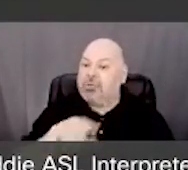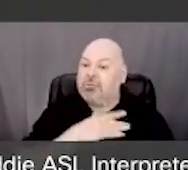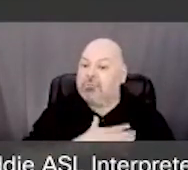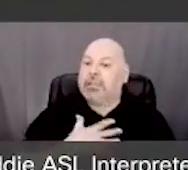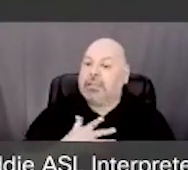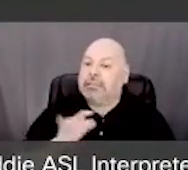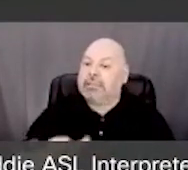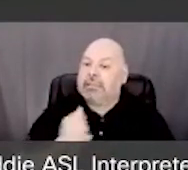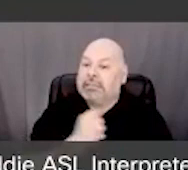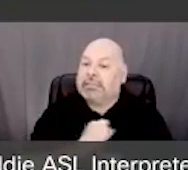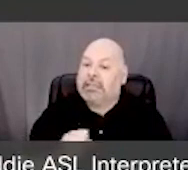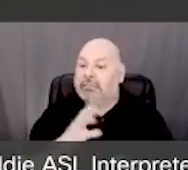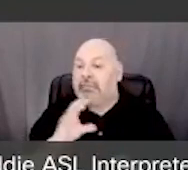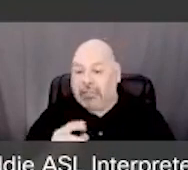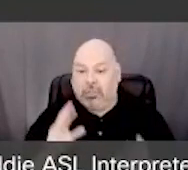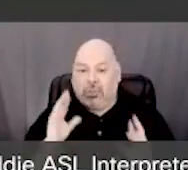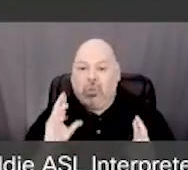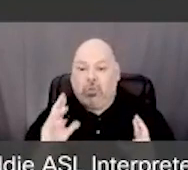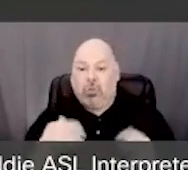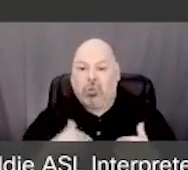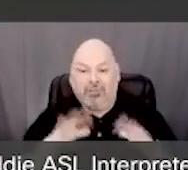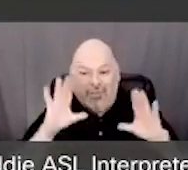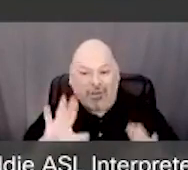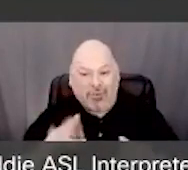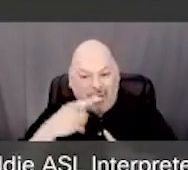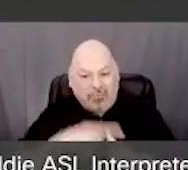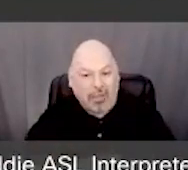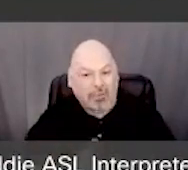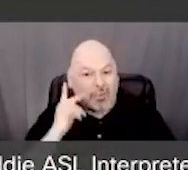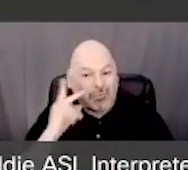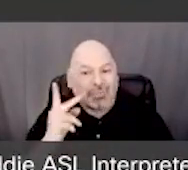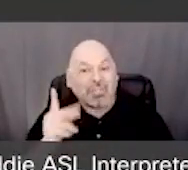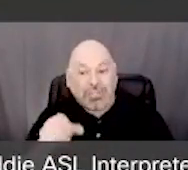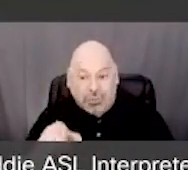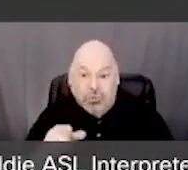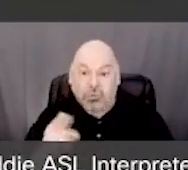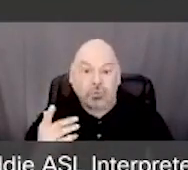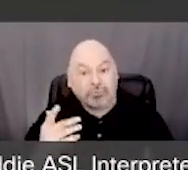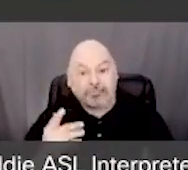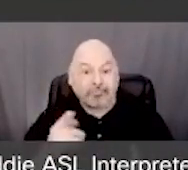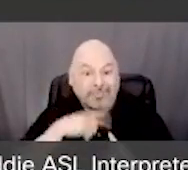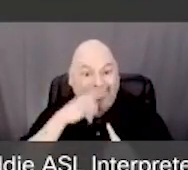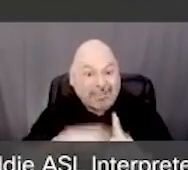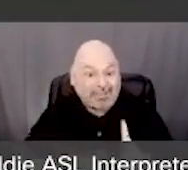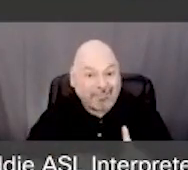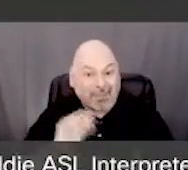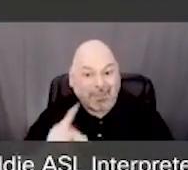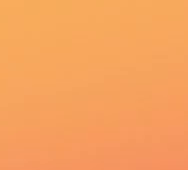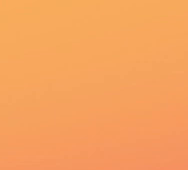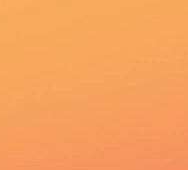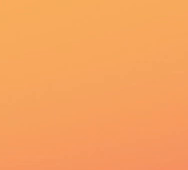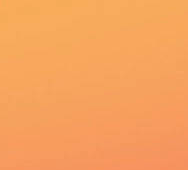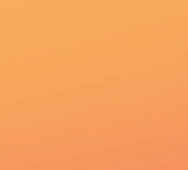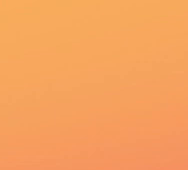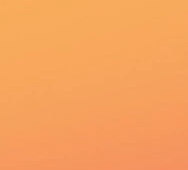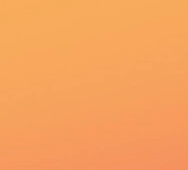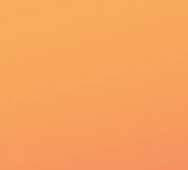stay safe and hope you have a great month. And we will see you next month. Take care. Bye-bye.